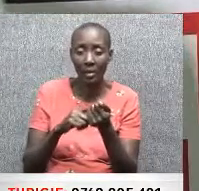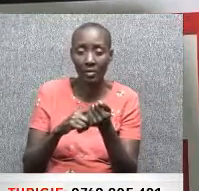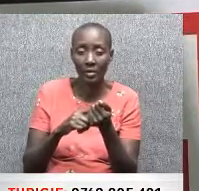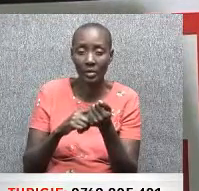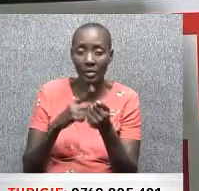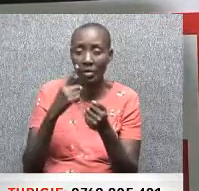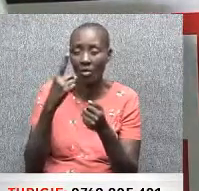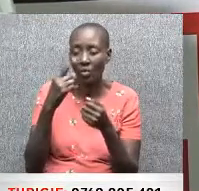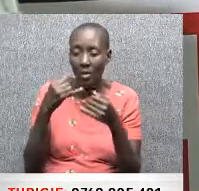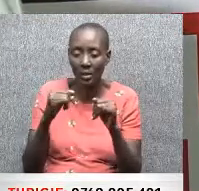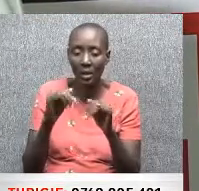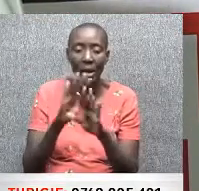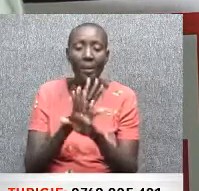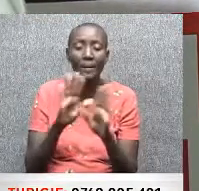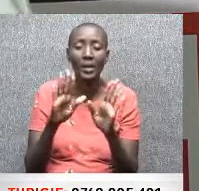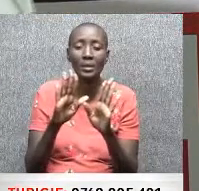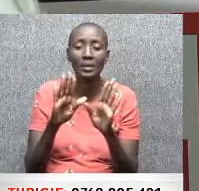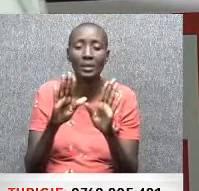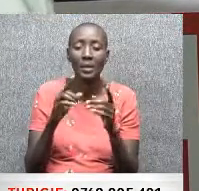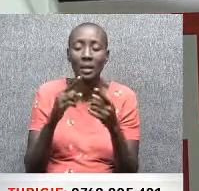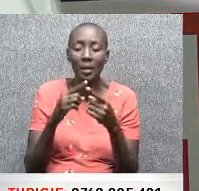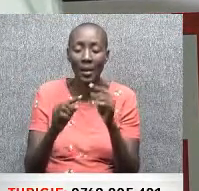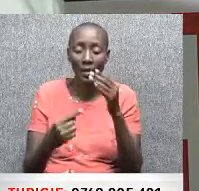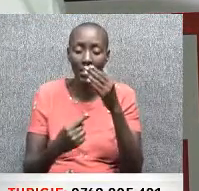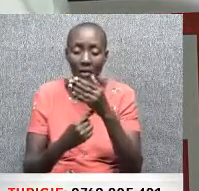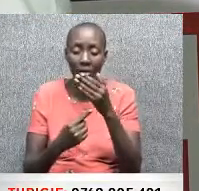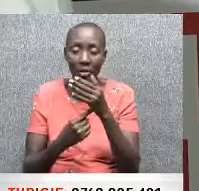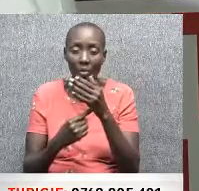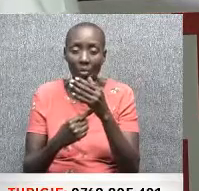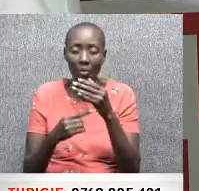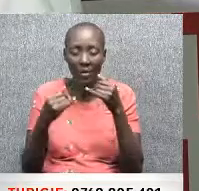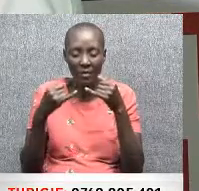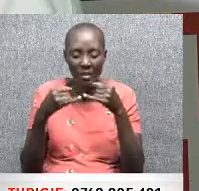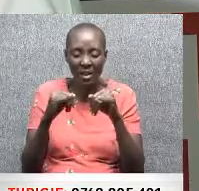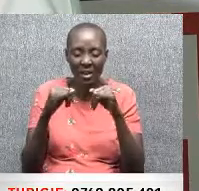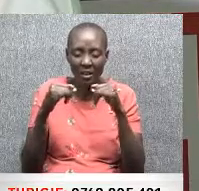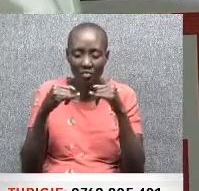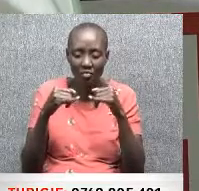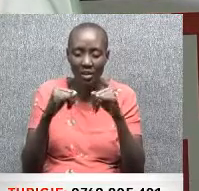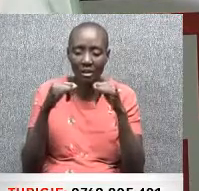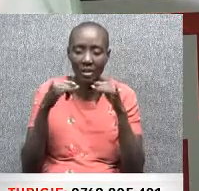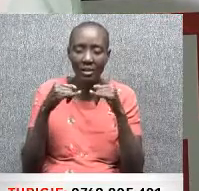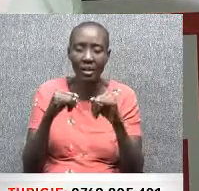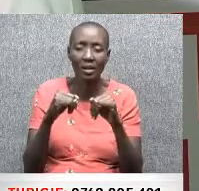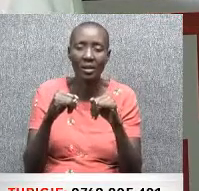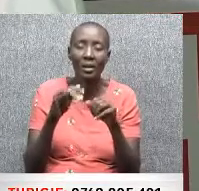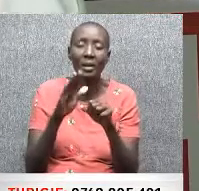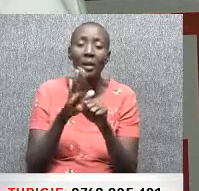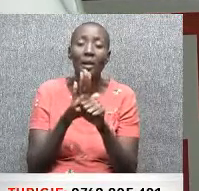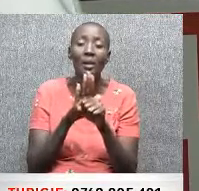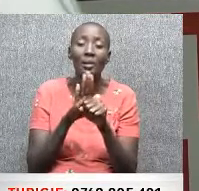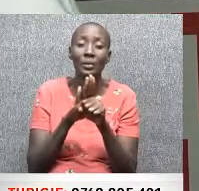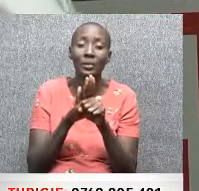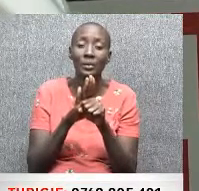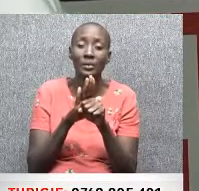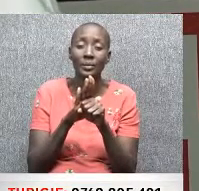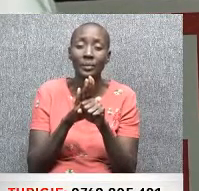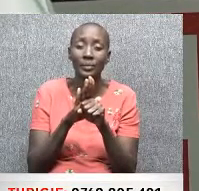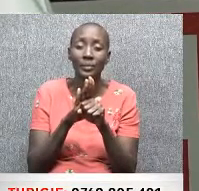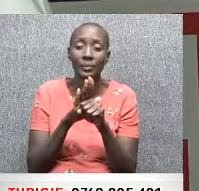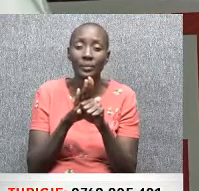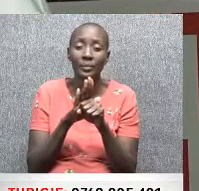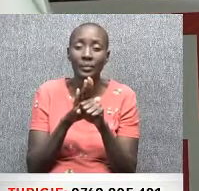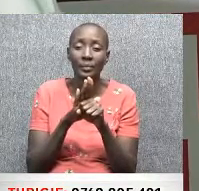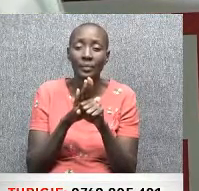pilot. But this one, we've done quite a number of, we've done one pilot, we've done many